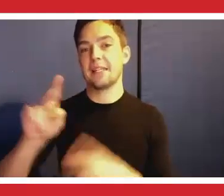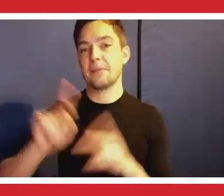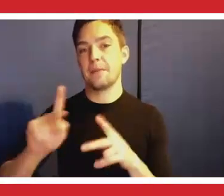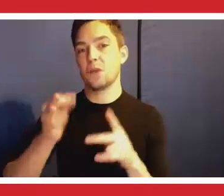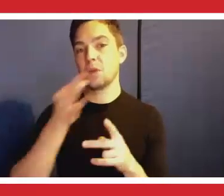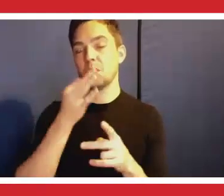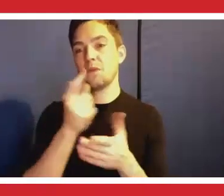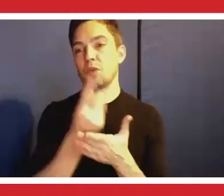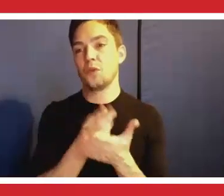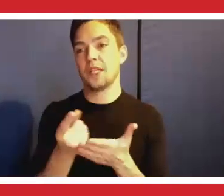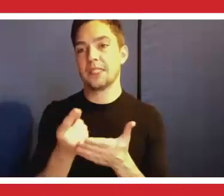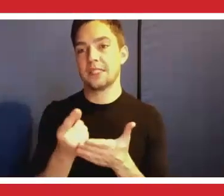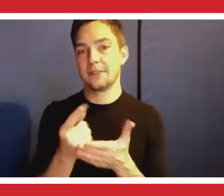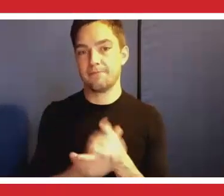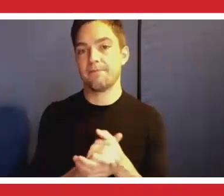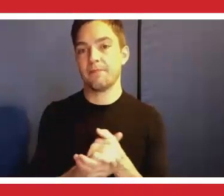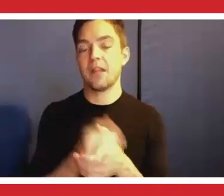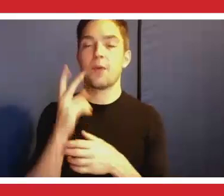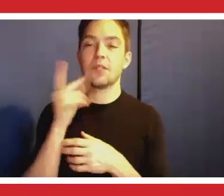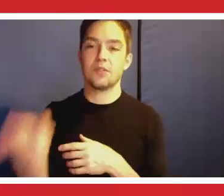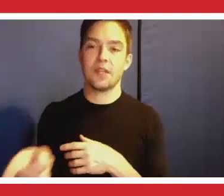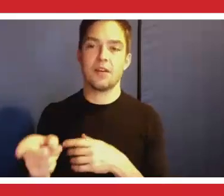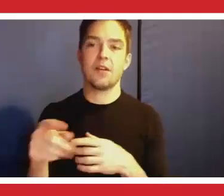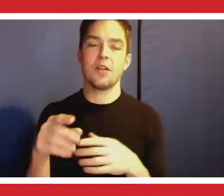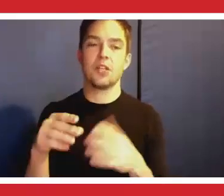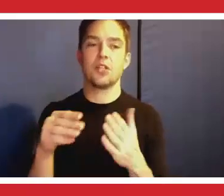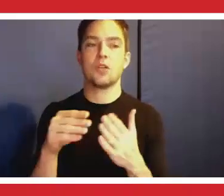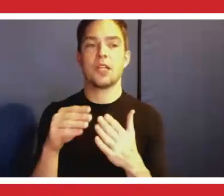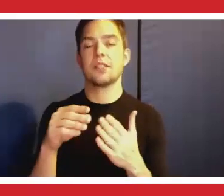weeks' time. I will see you there. You can bookmark this on